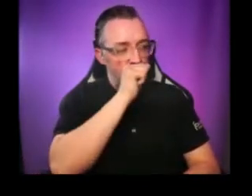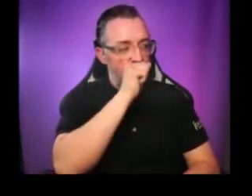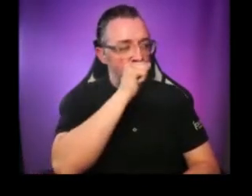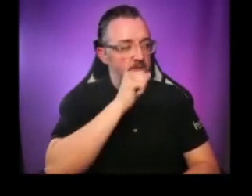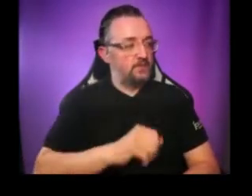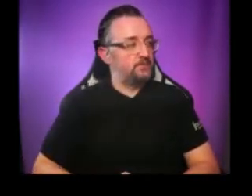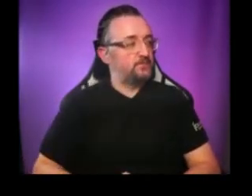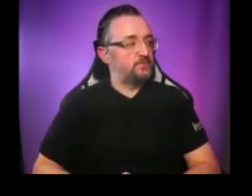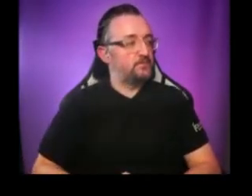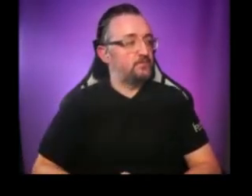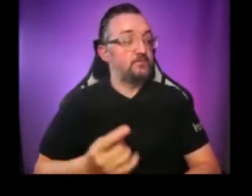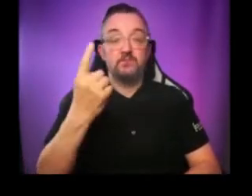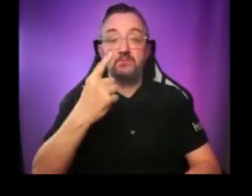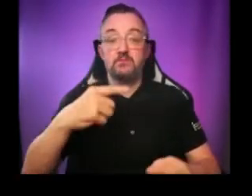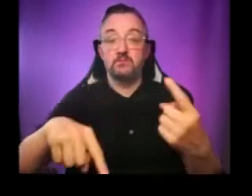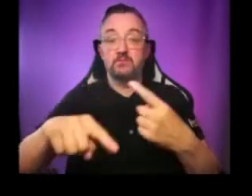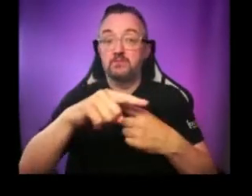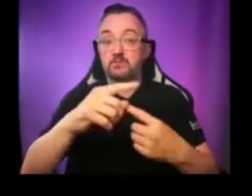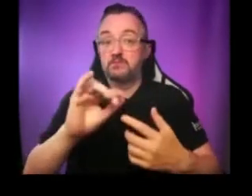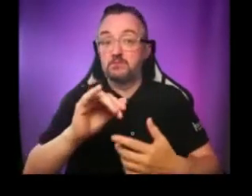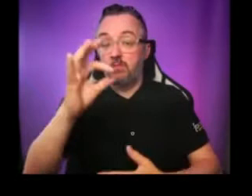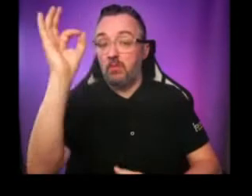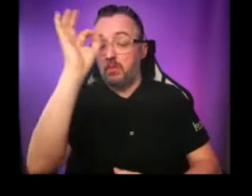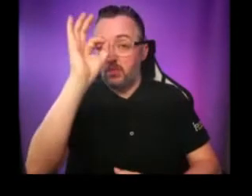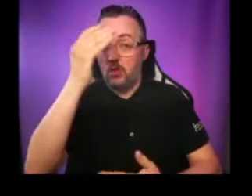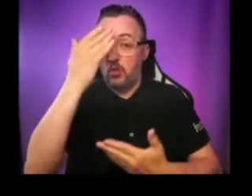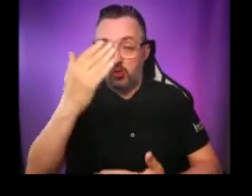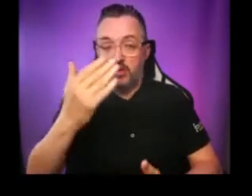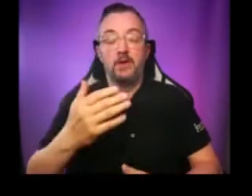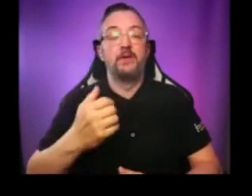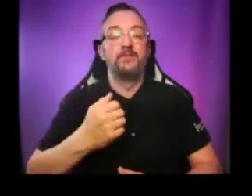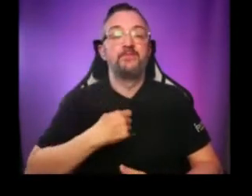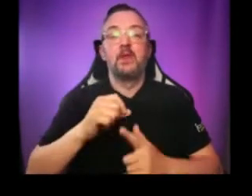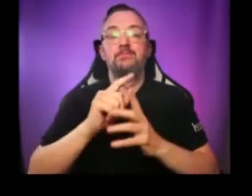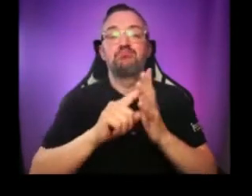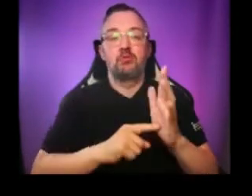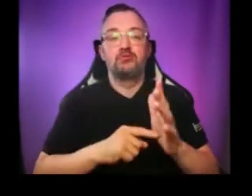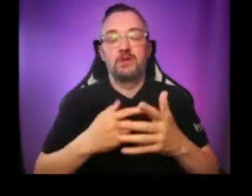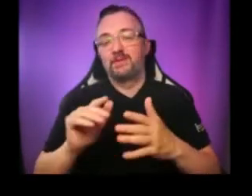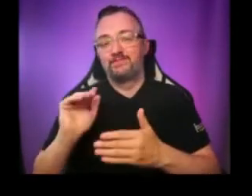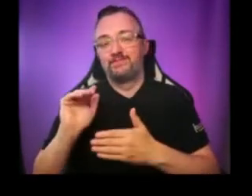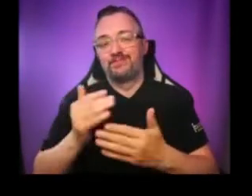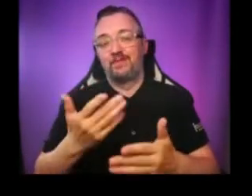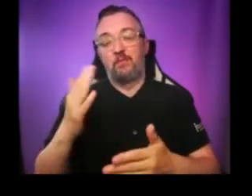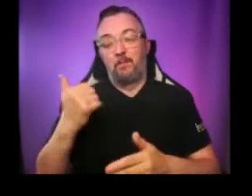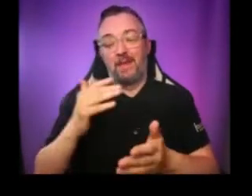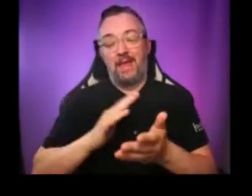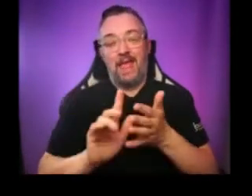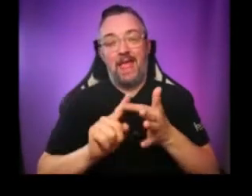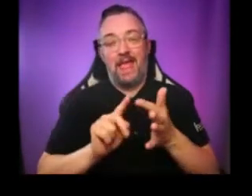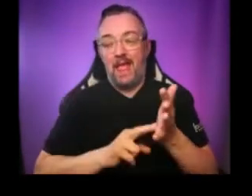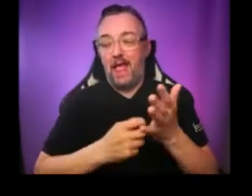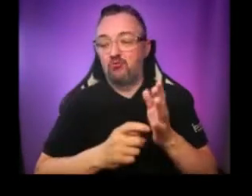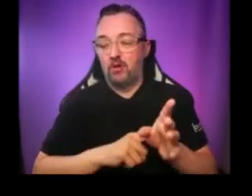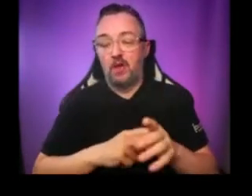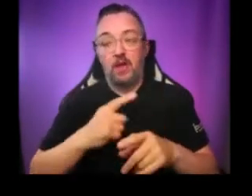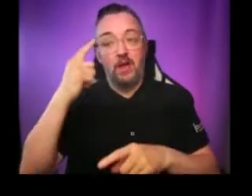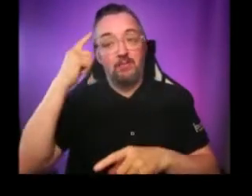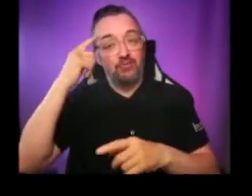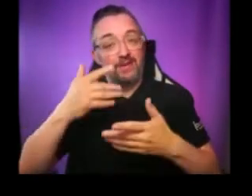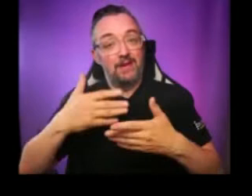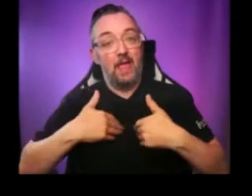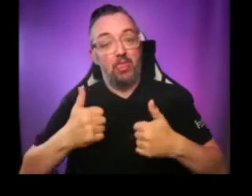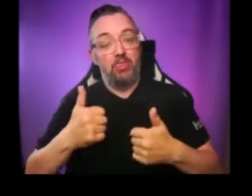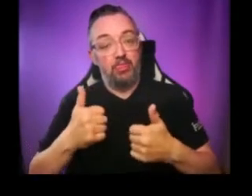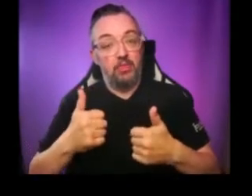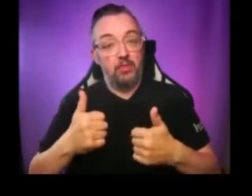So for those of you who may not be familiar with our project, it's been kindly introduced to us by Henry Simmons just now, but Brain Health Scotland was established last